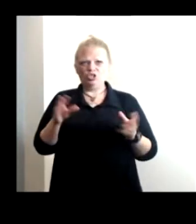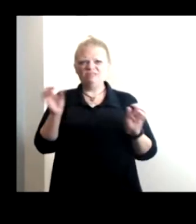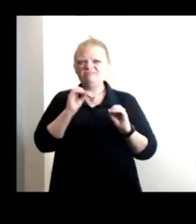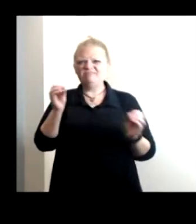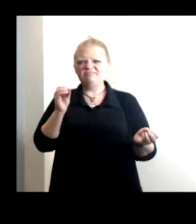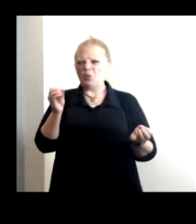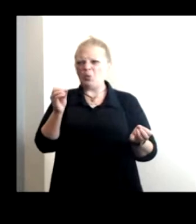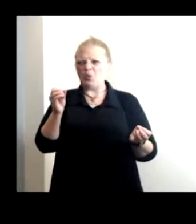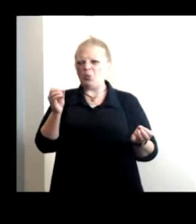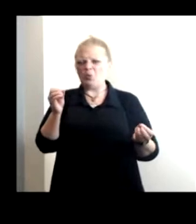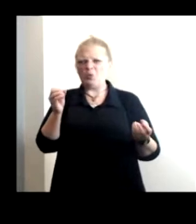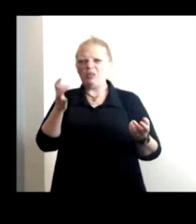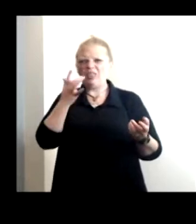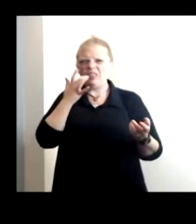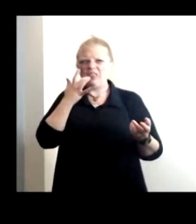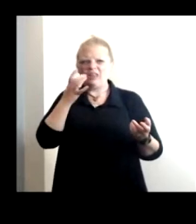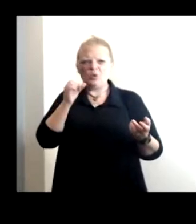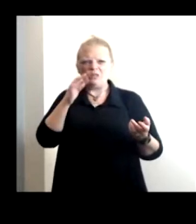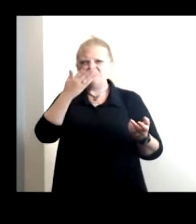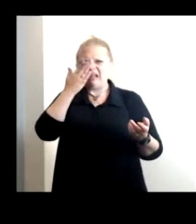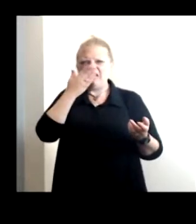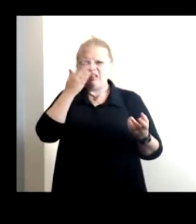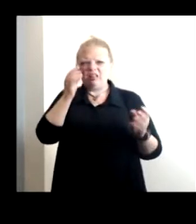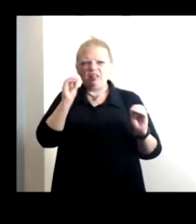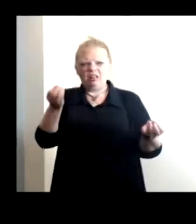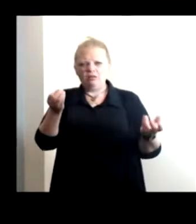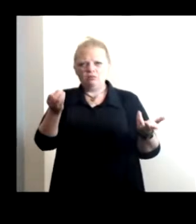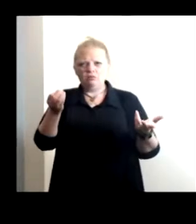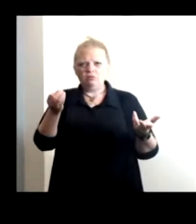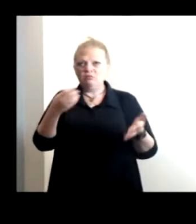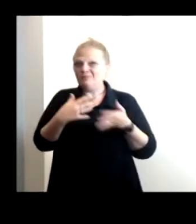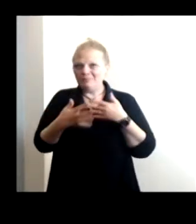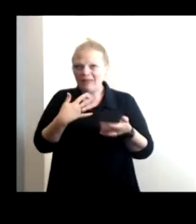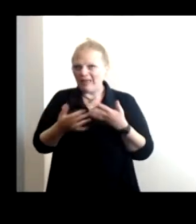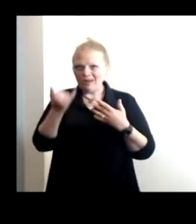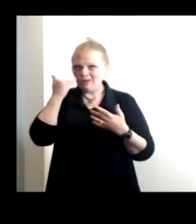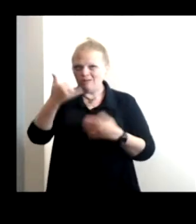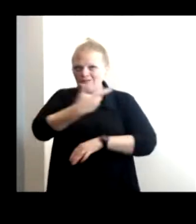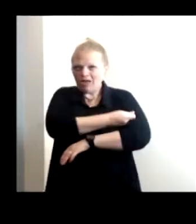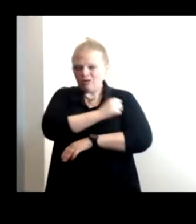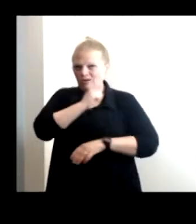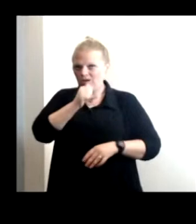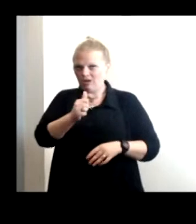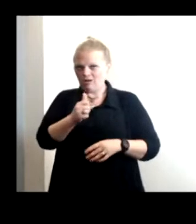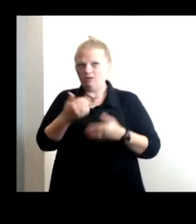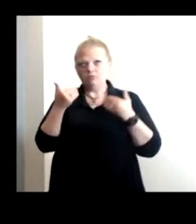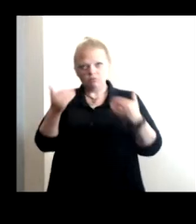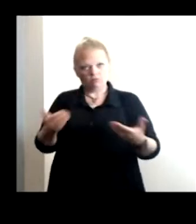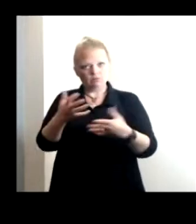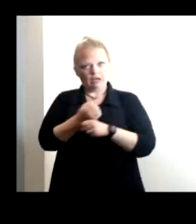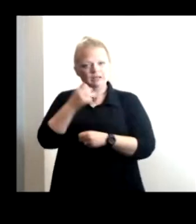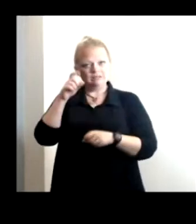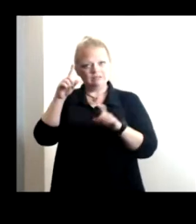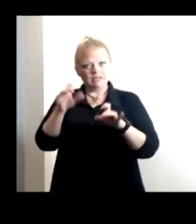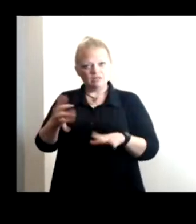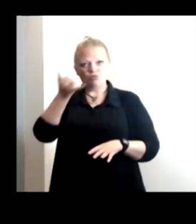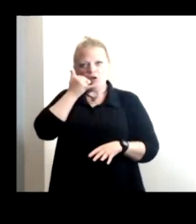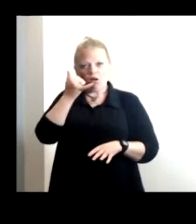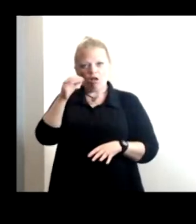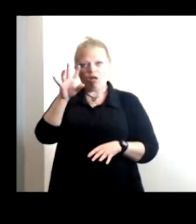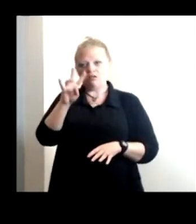your sense of taste or smell, even if you've been vaccinated, get tested. Call us